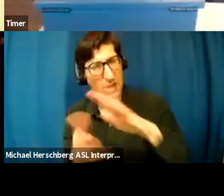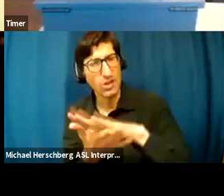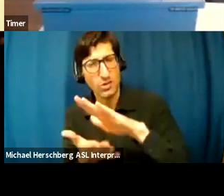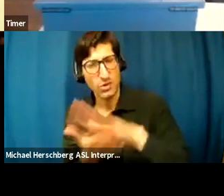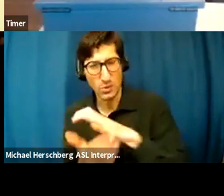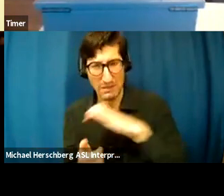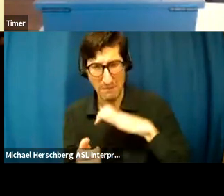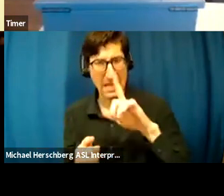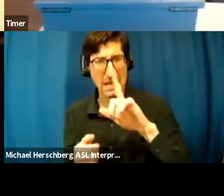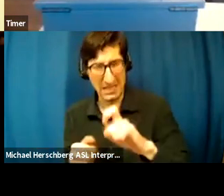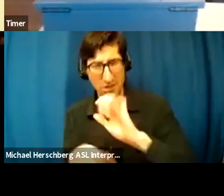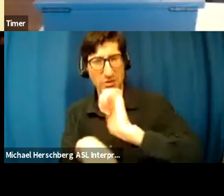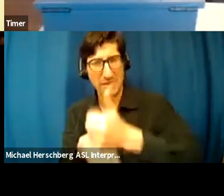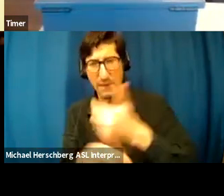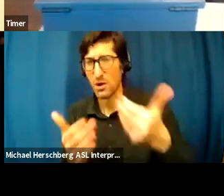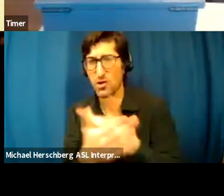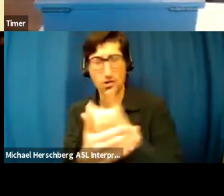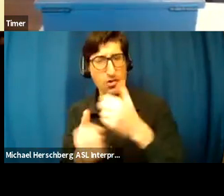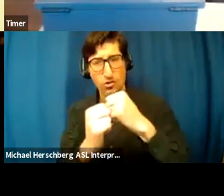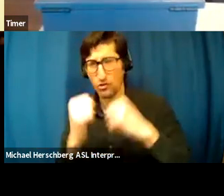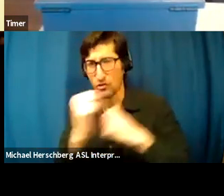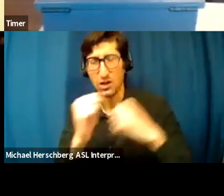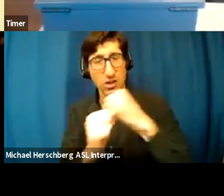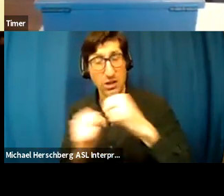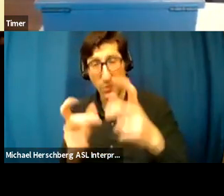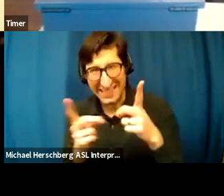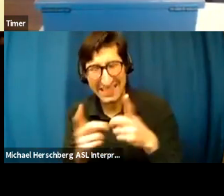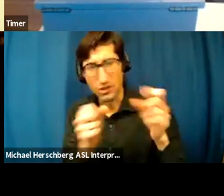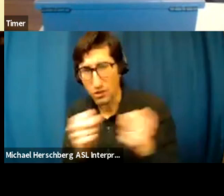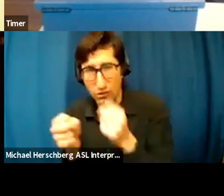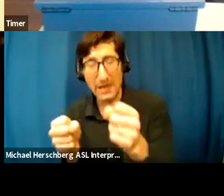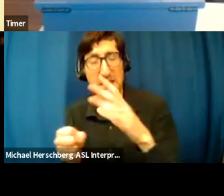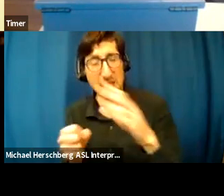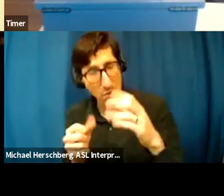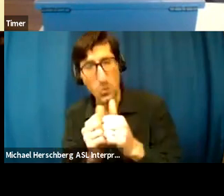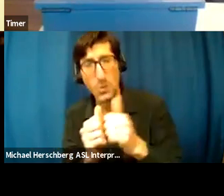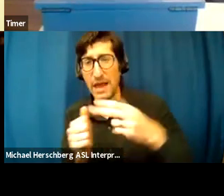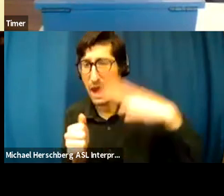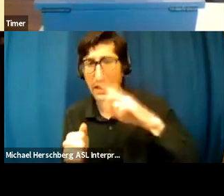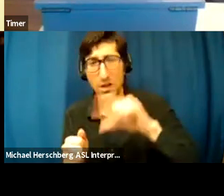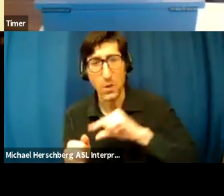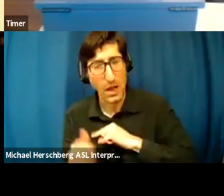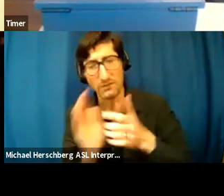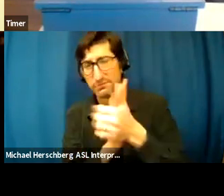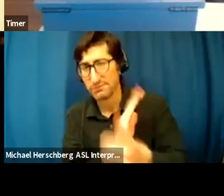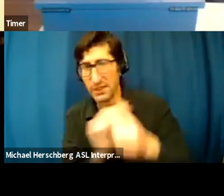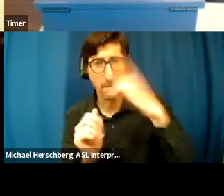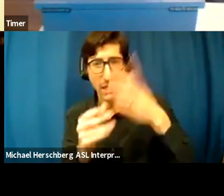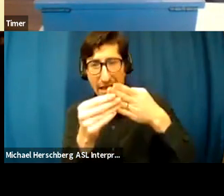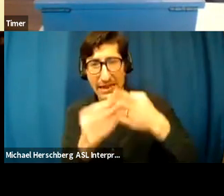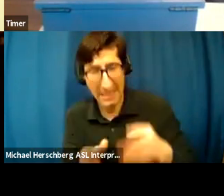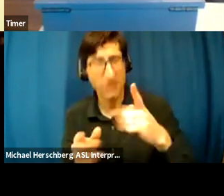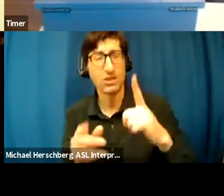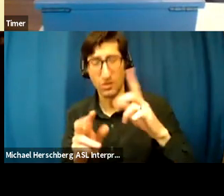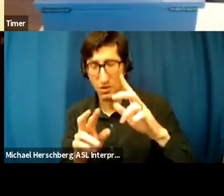create an infrastructure with a district strategy led by highly qualified, competent Black leadership who are well-equipped to implement